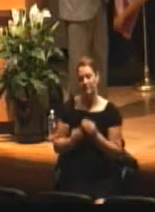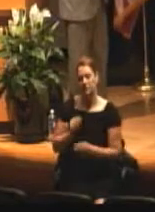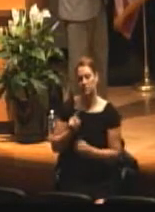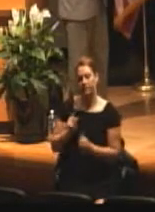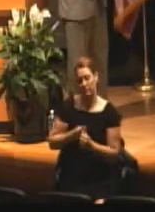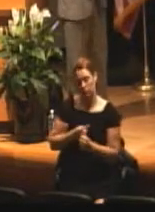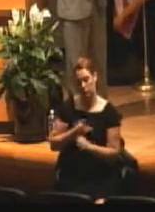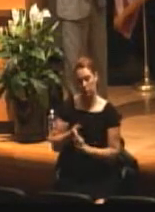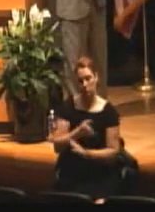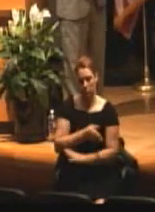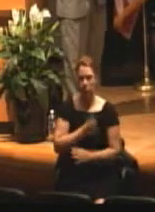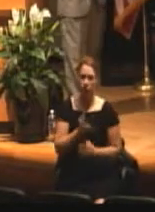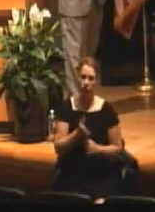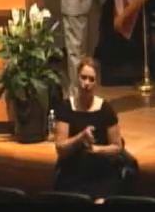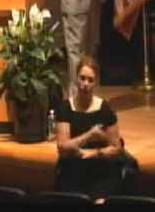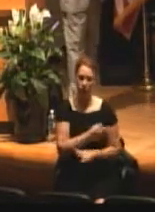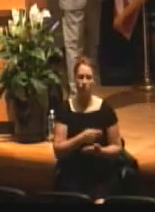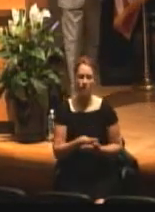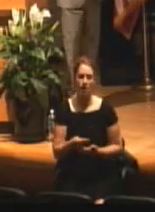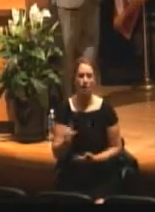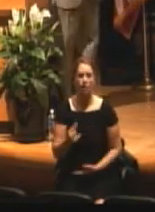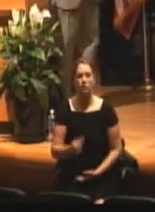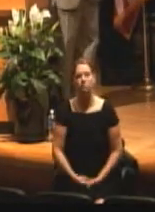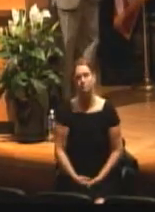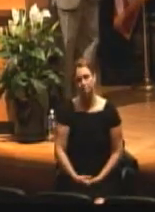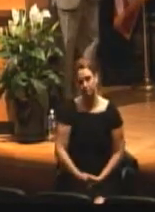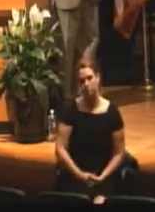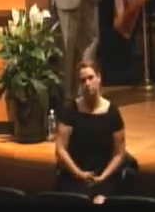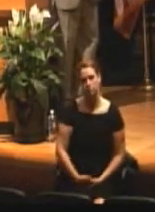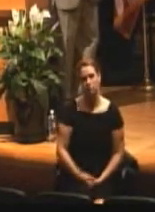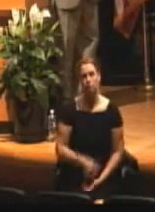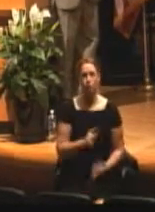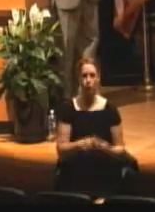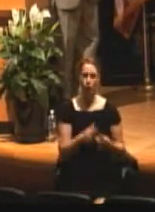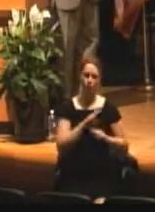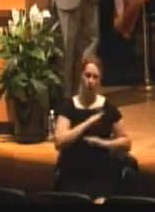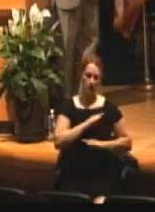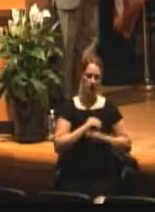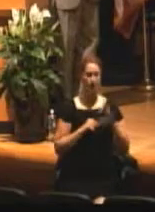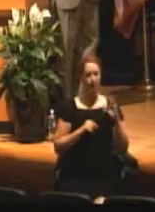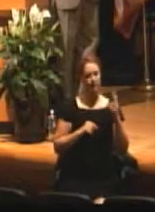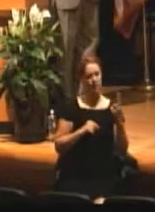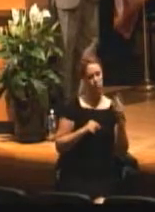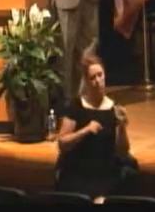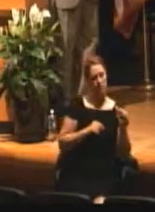or it needs to be fixed to meet FHA guides. So that's going to be part of the appraisal process. Okay.